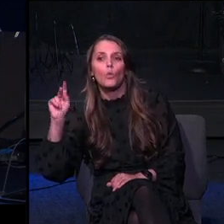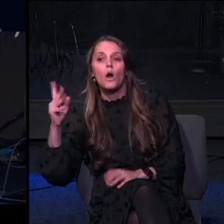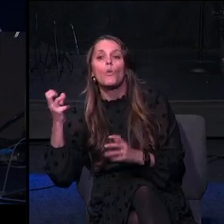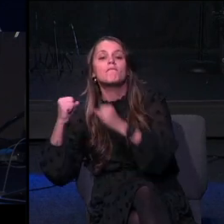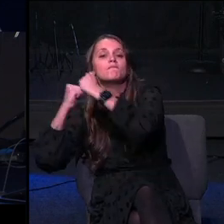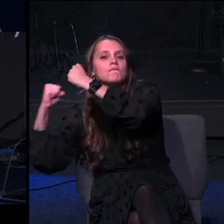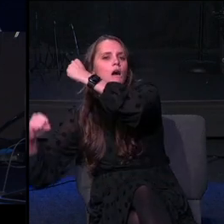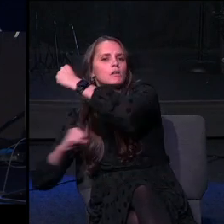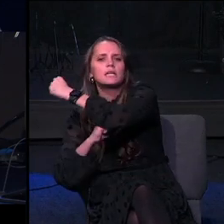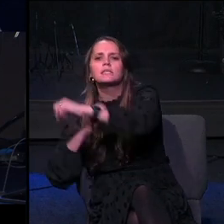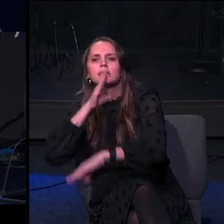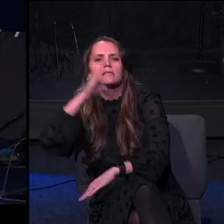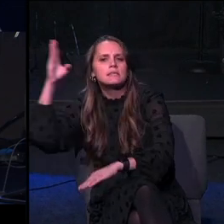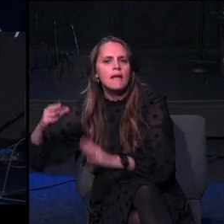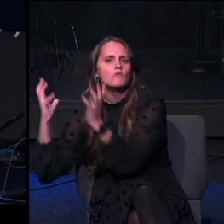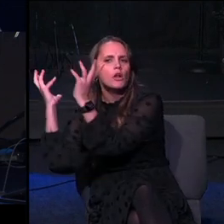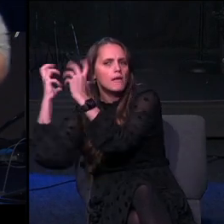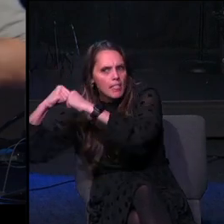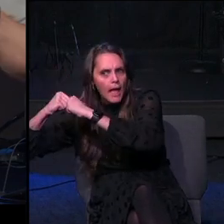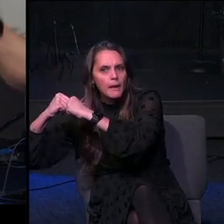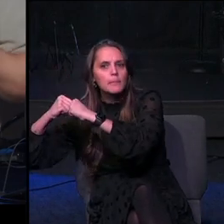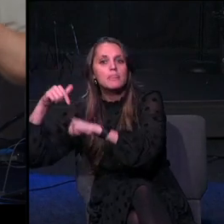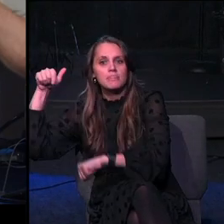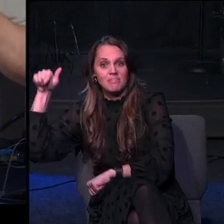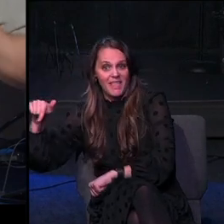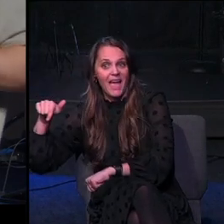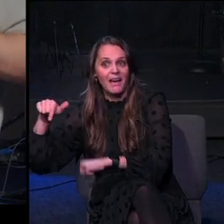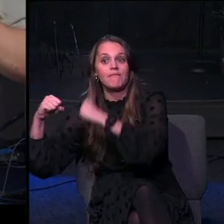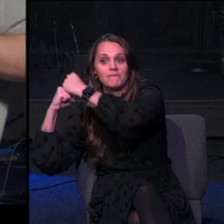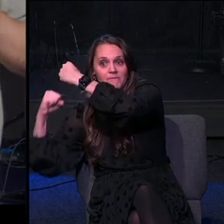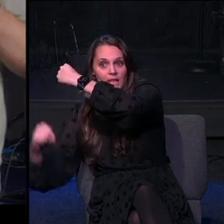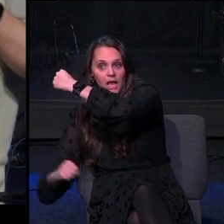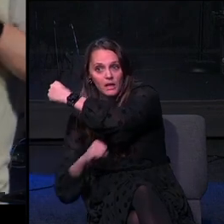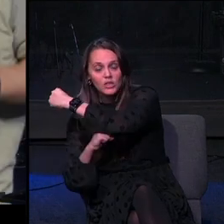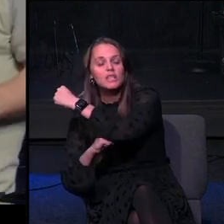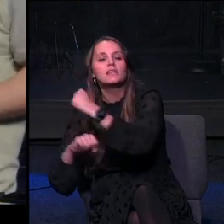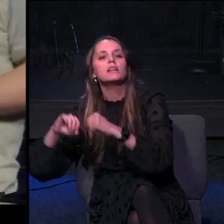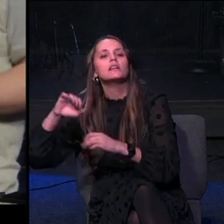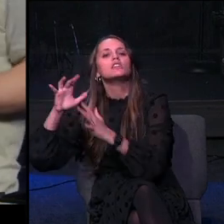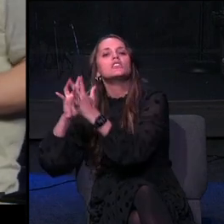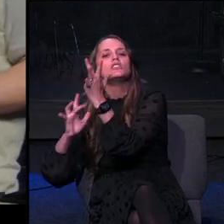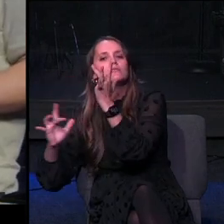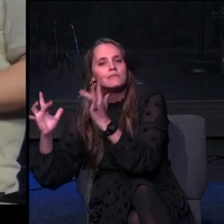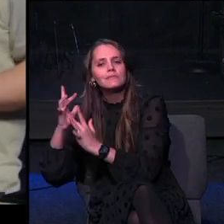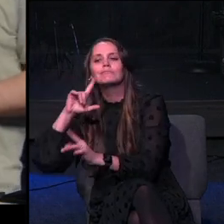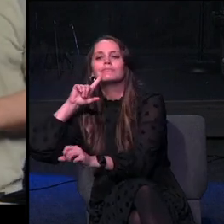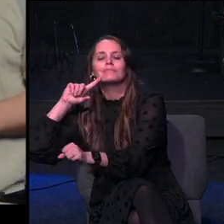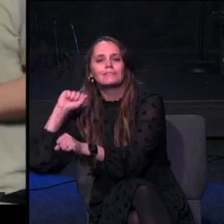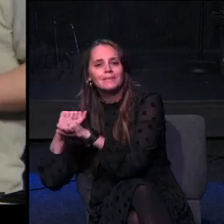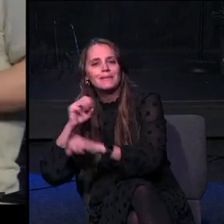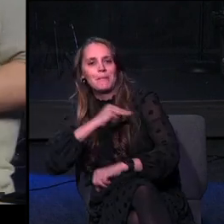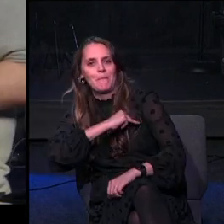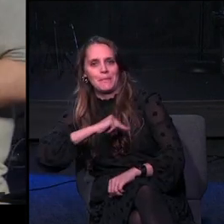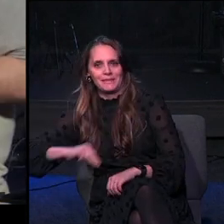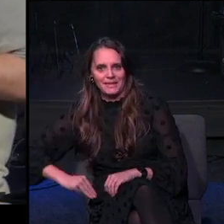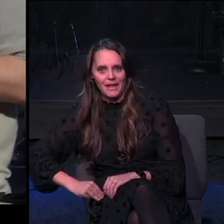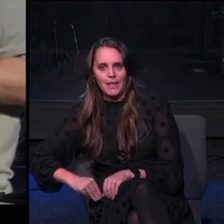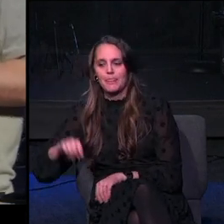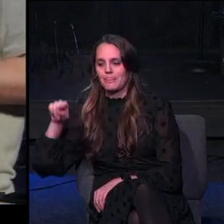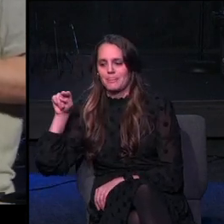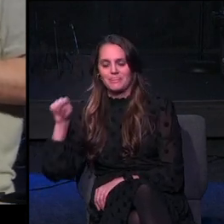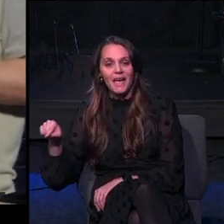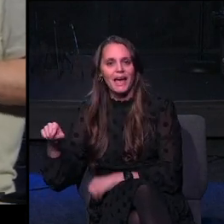never fail you? It is me. It's on this foundation that Jesus is the Messiah. That's